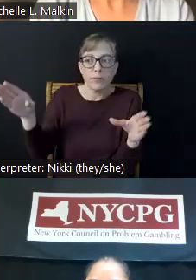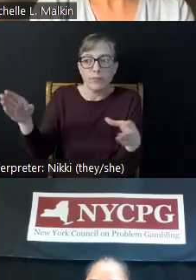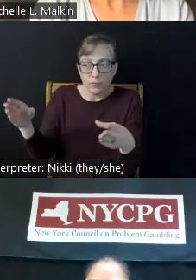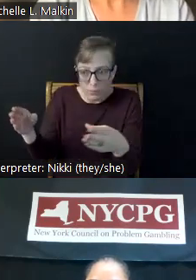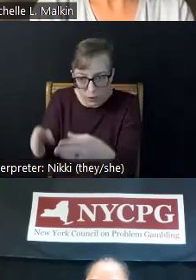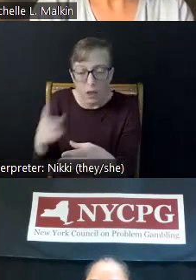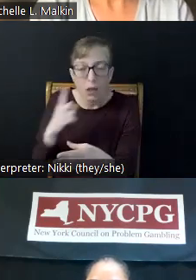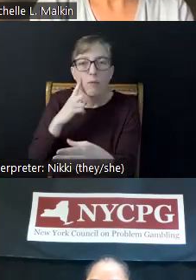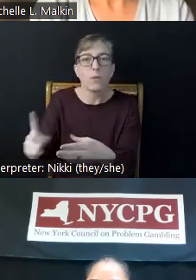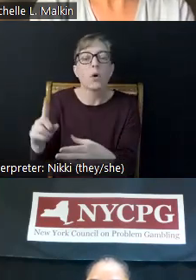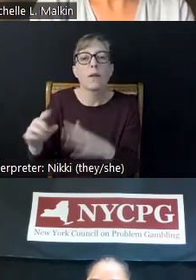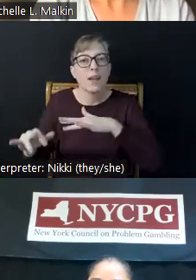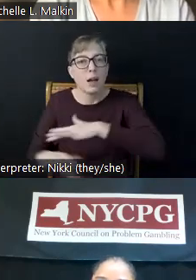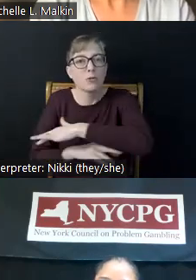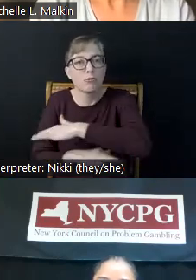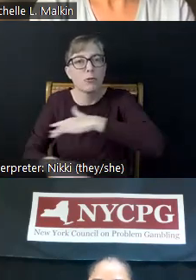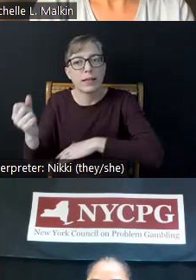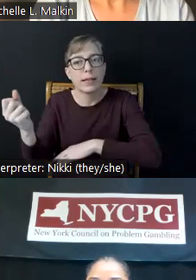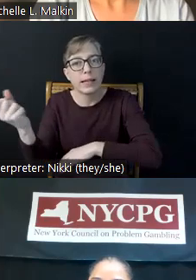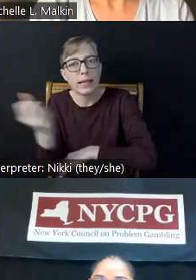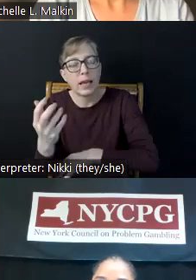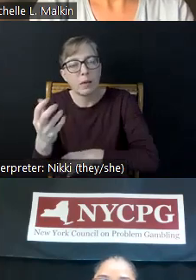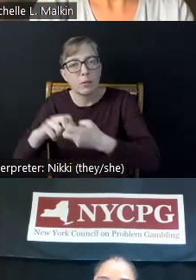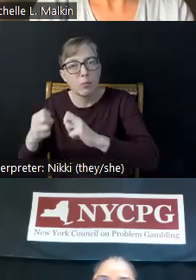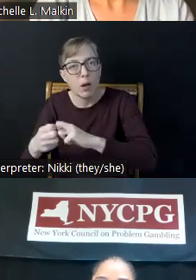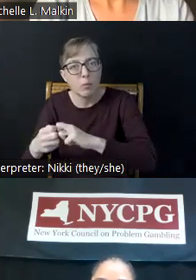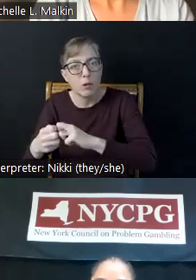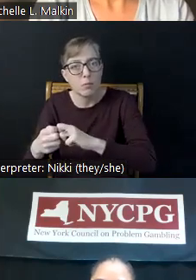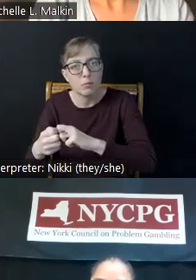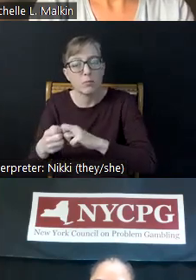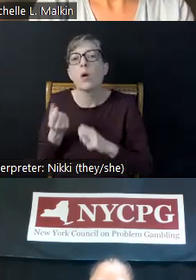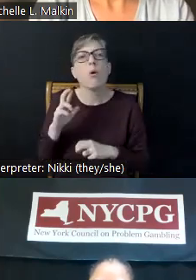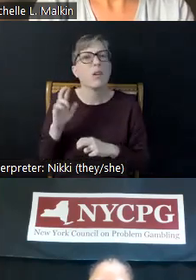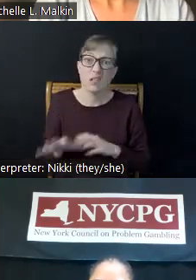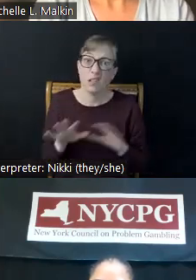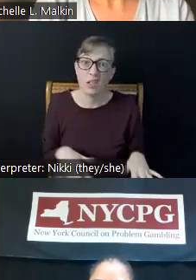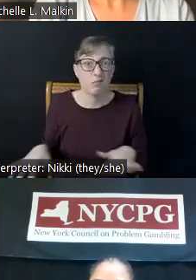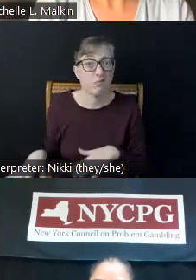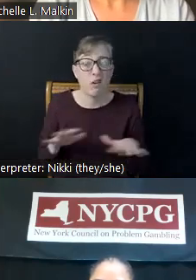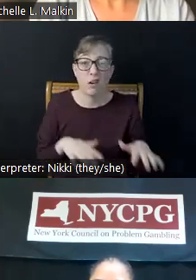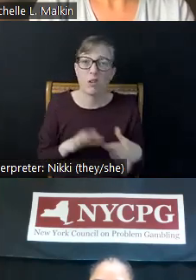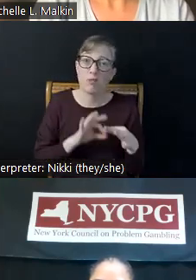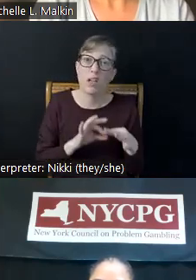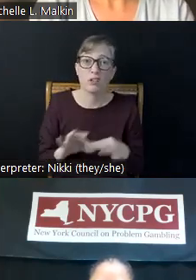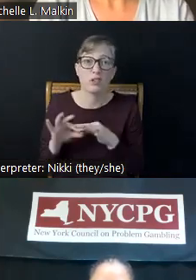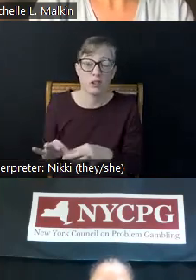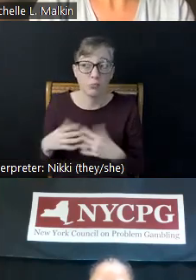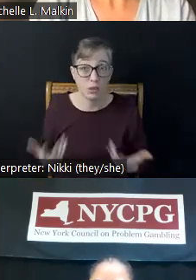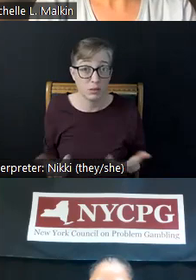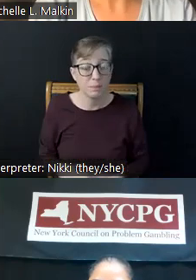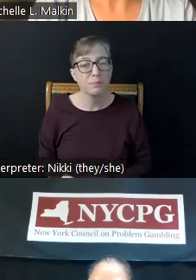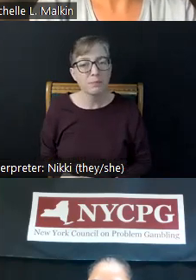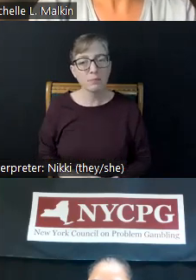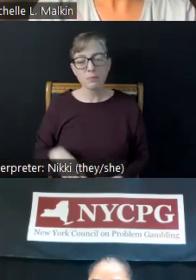gambling problem? Or is it just through informal relationships? I think that's a great question. You know,